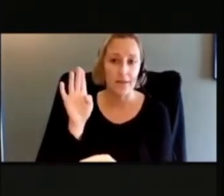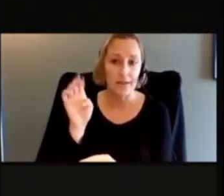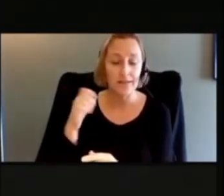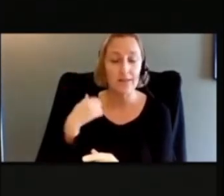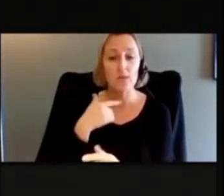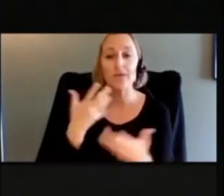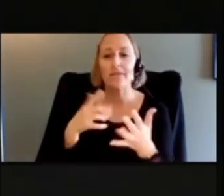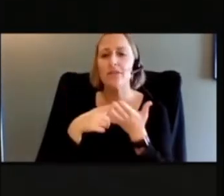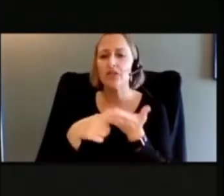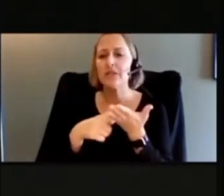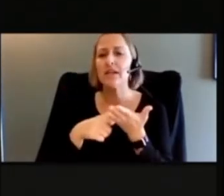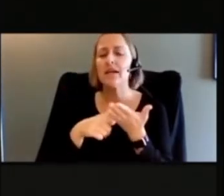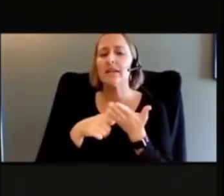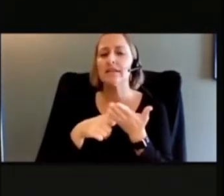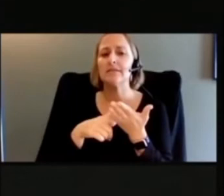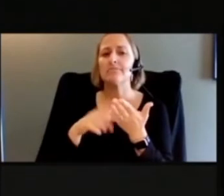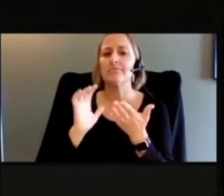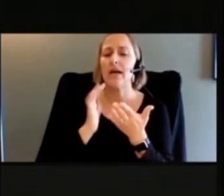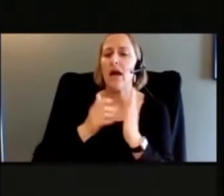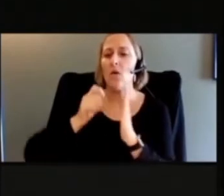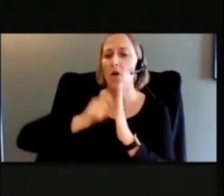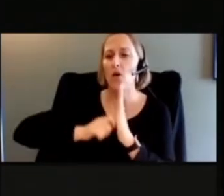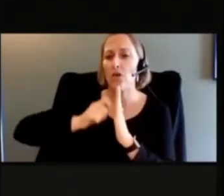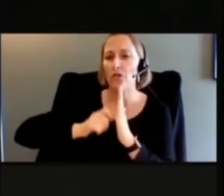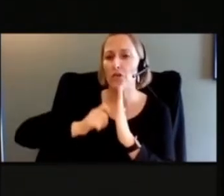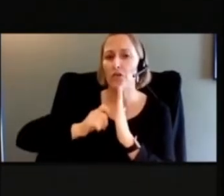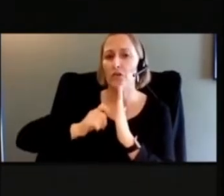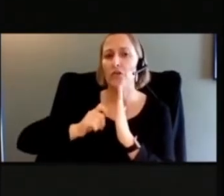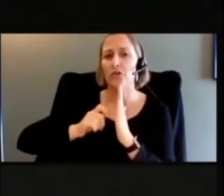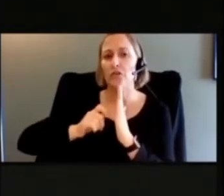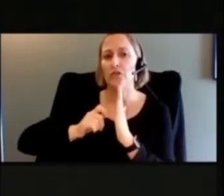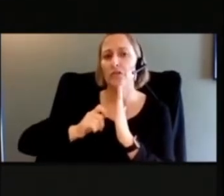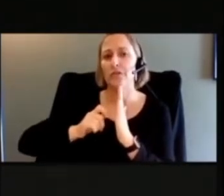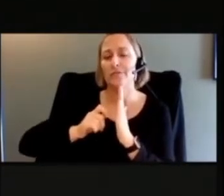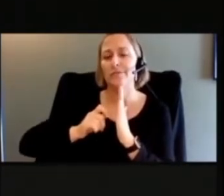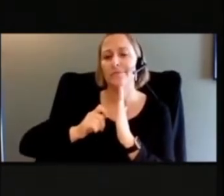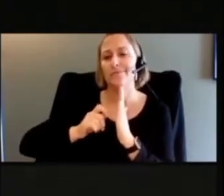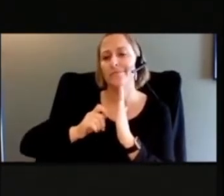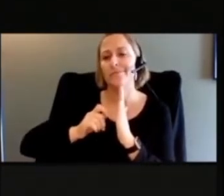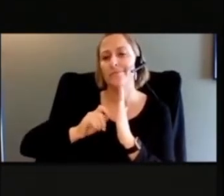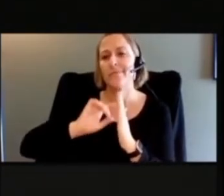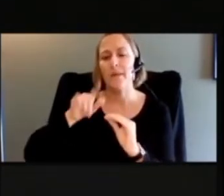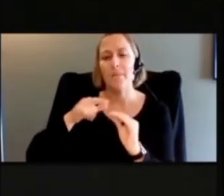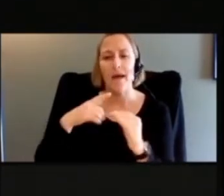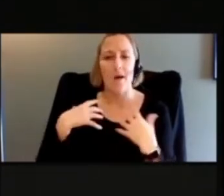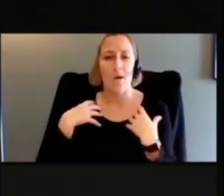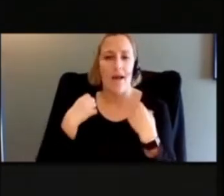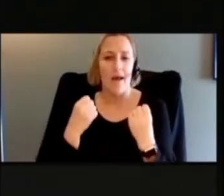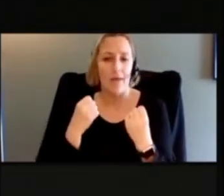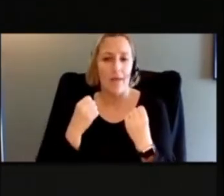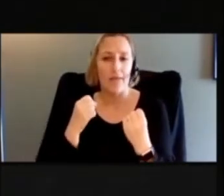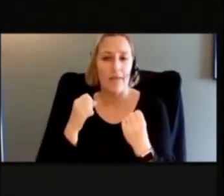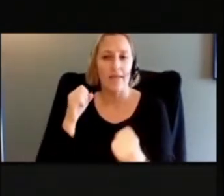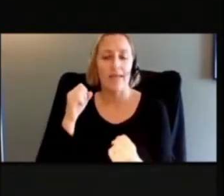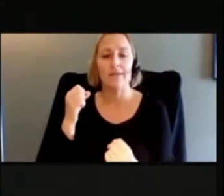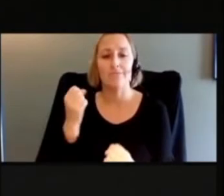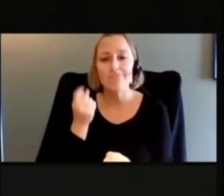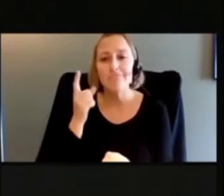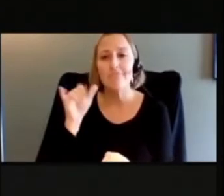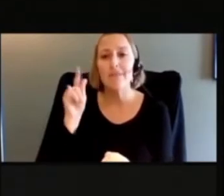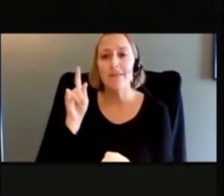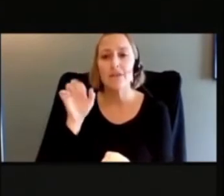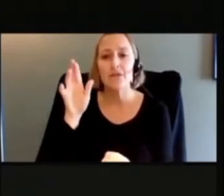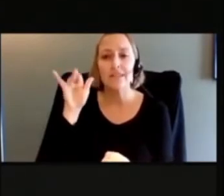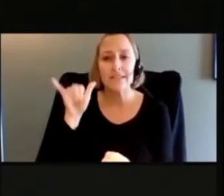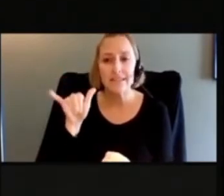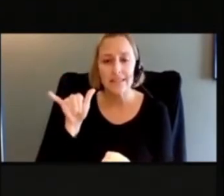the Harvard Kennedy School misinformation review about health literacy, and the head of WHO